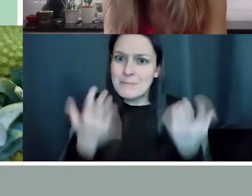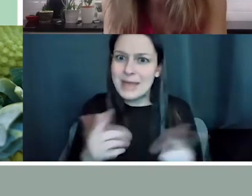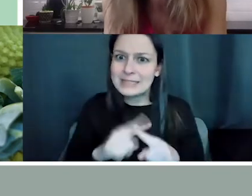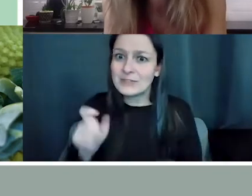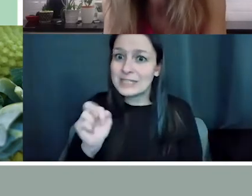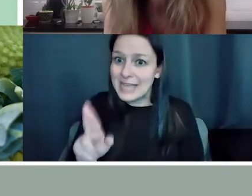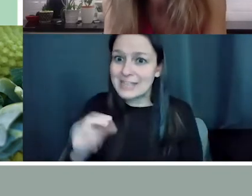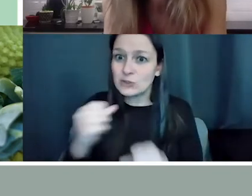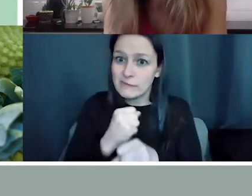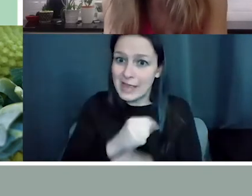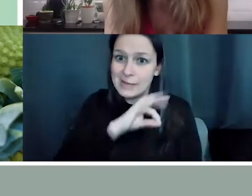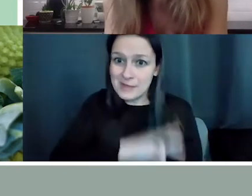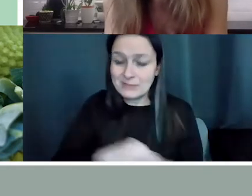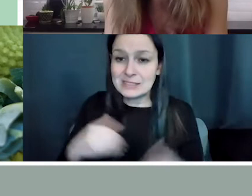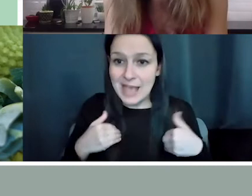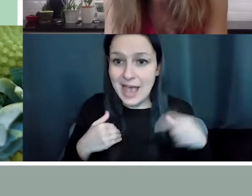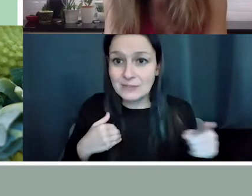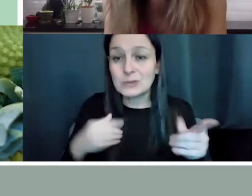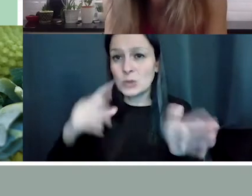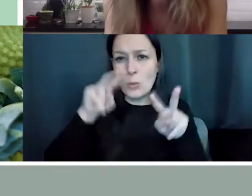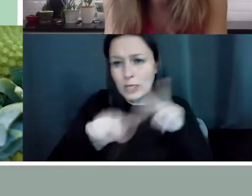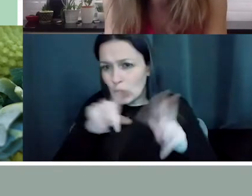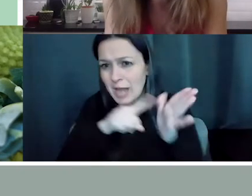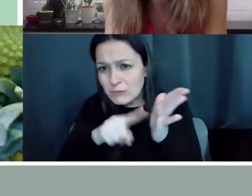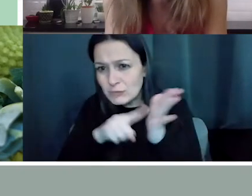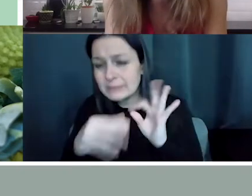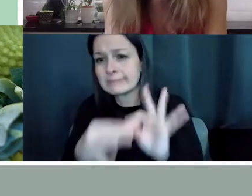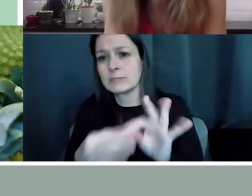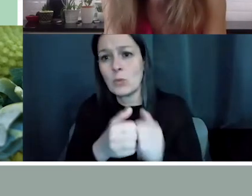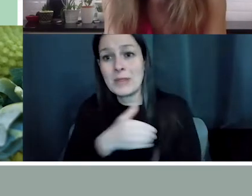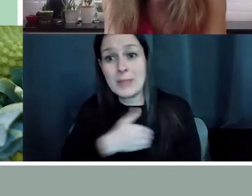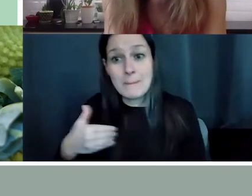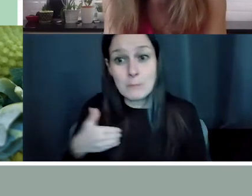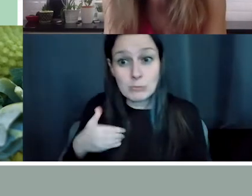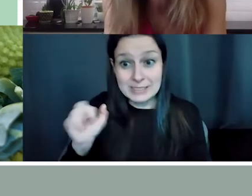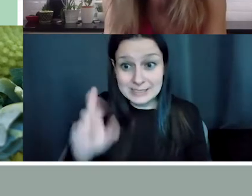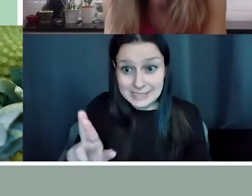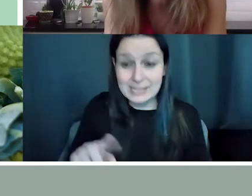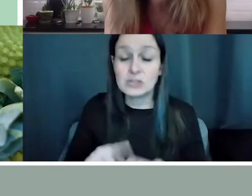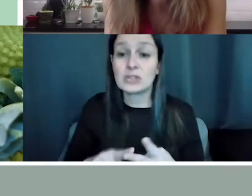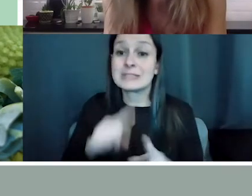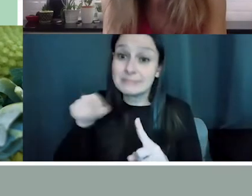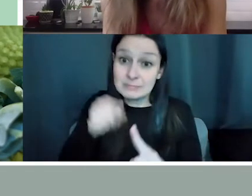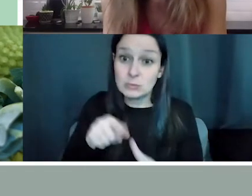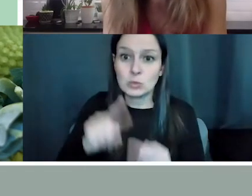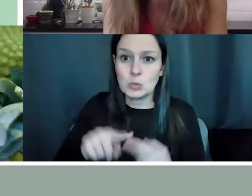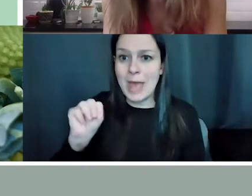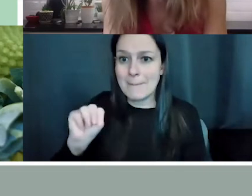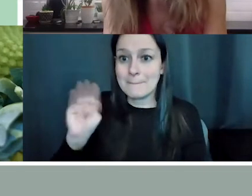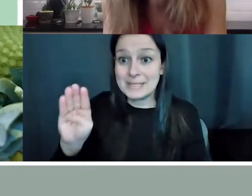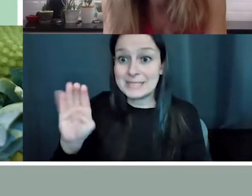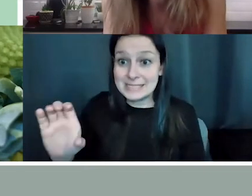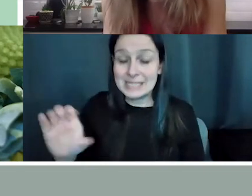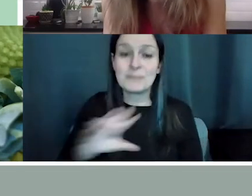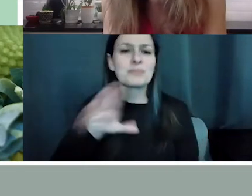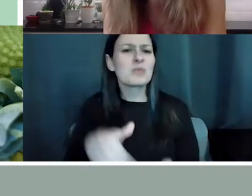benefits. And when we look at research specific to breast cancer and specific to metastatic breast cancer, all